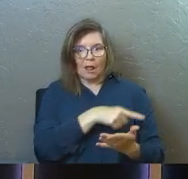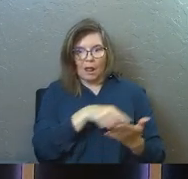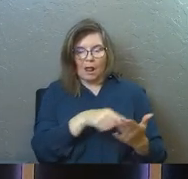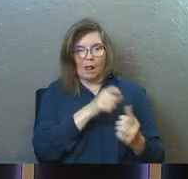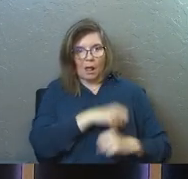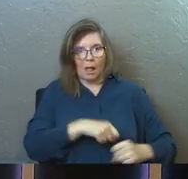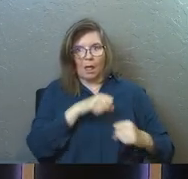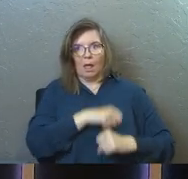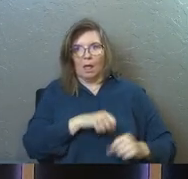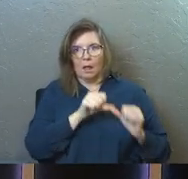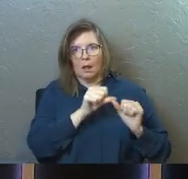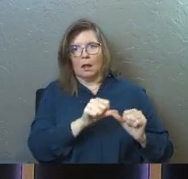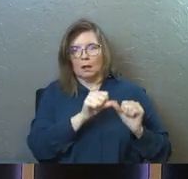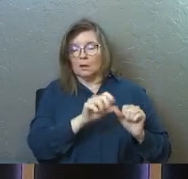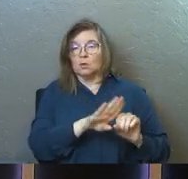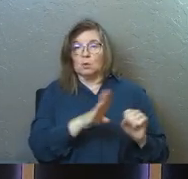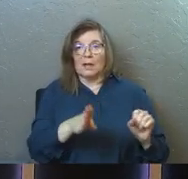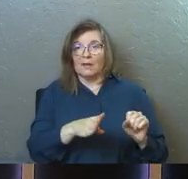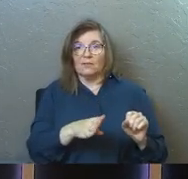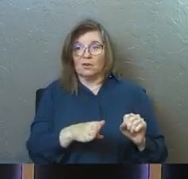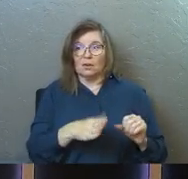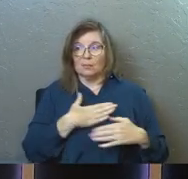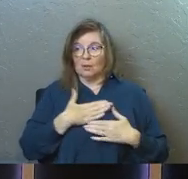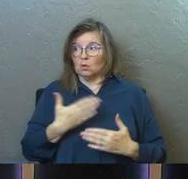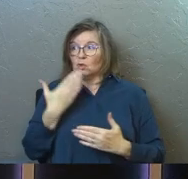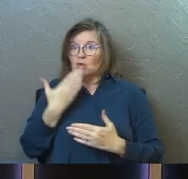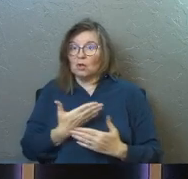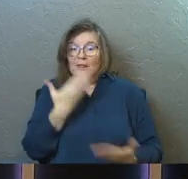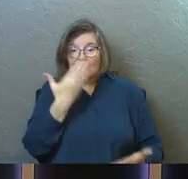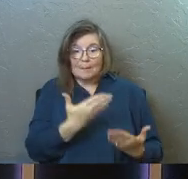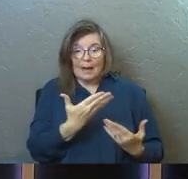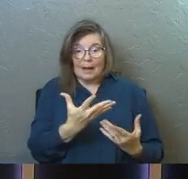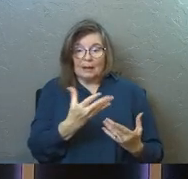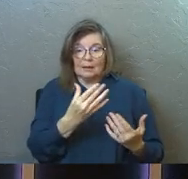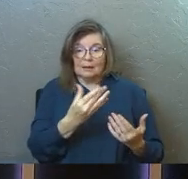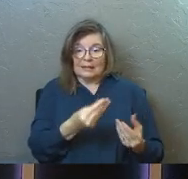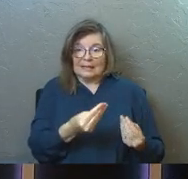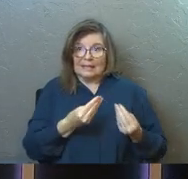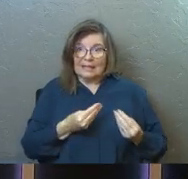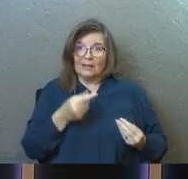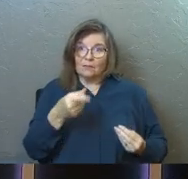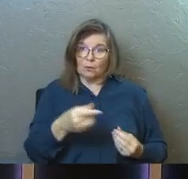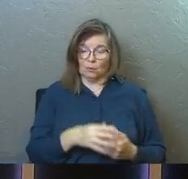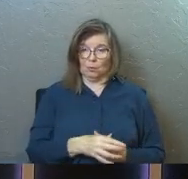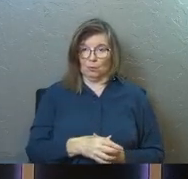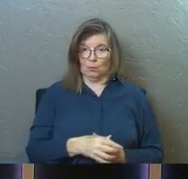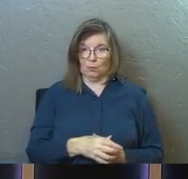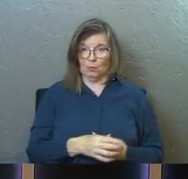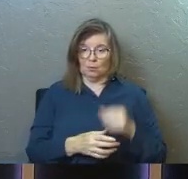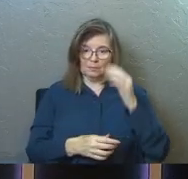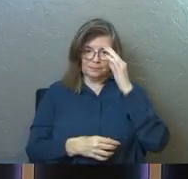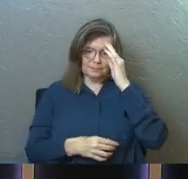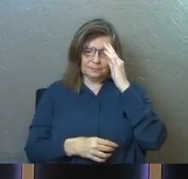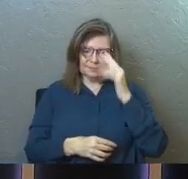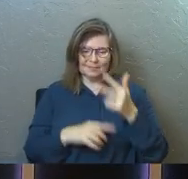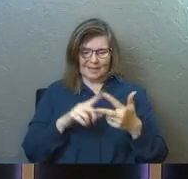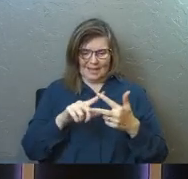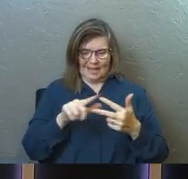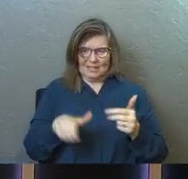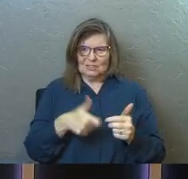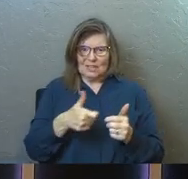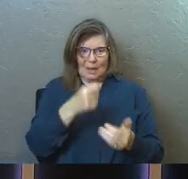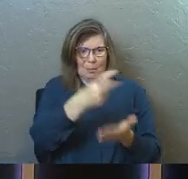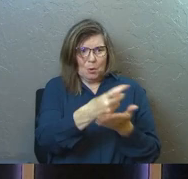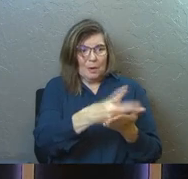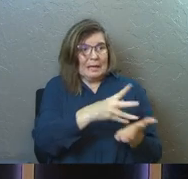critics your whole life and you'll never open yourself up to anything good that they might be able to give you. And then don't chase their approval,